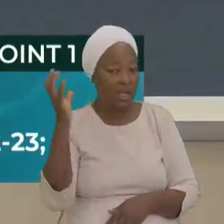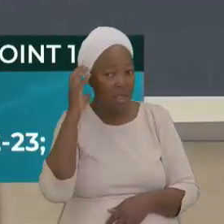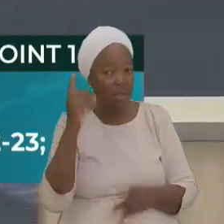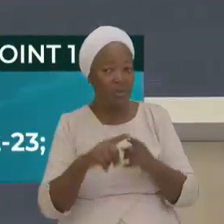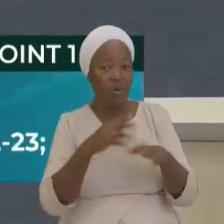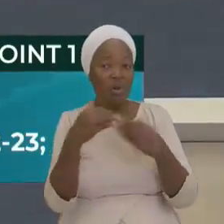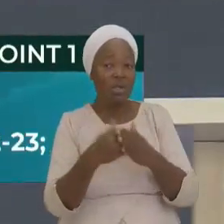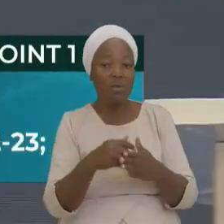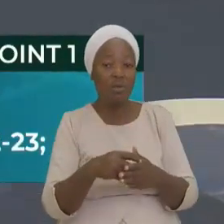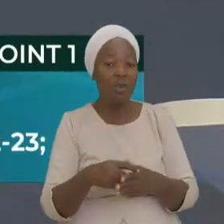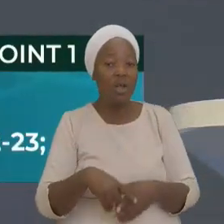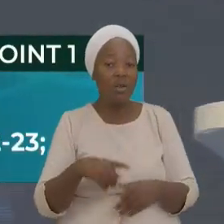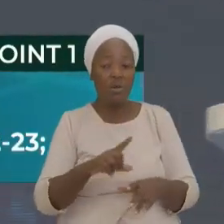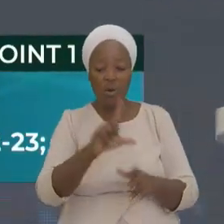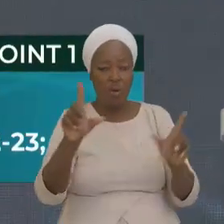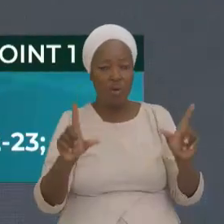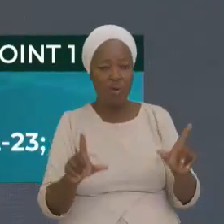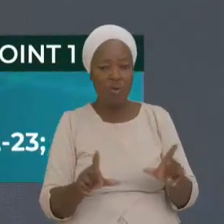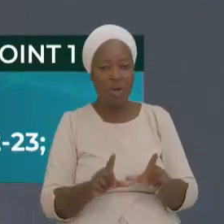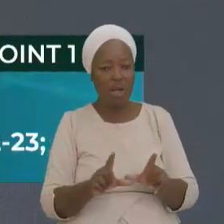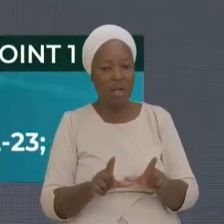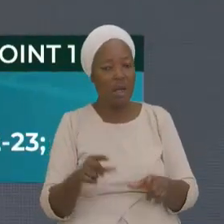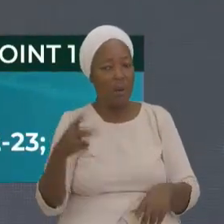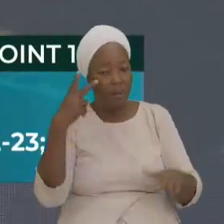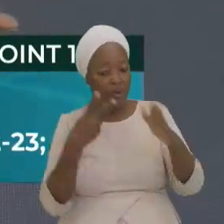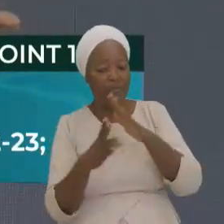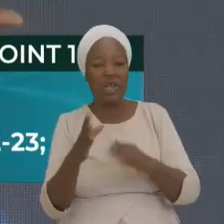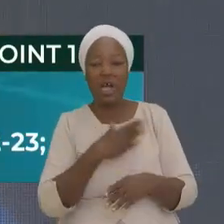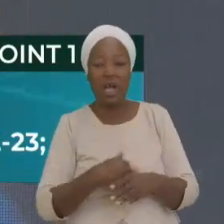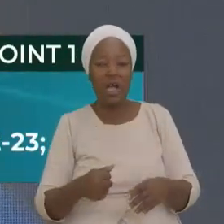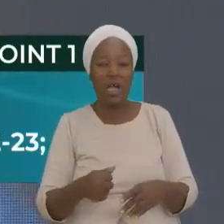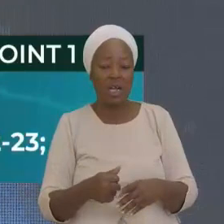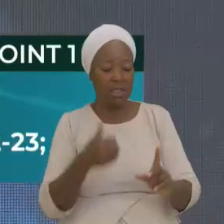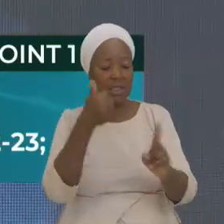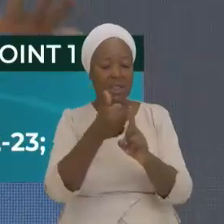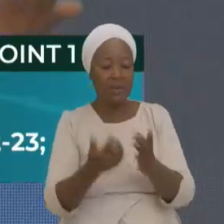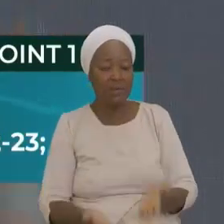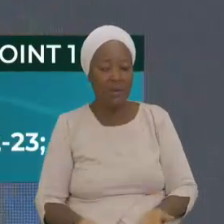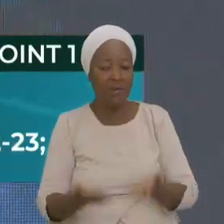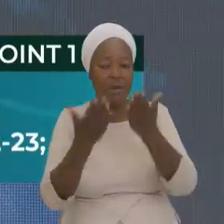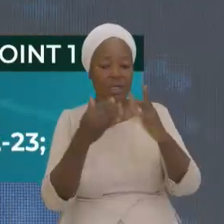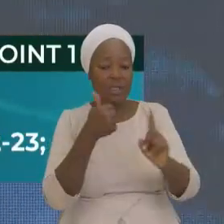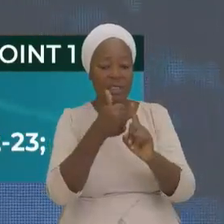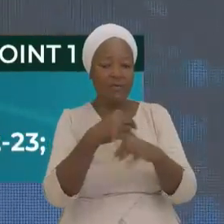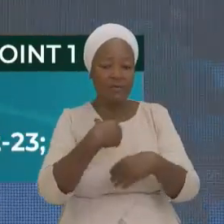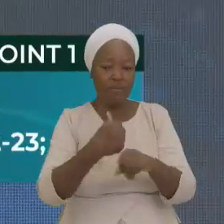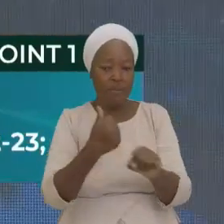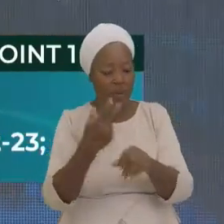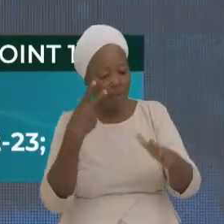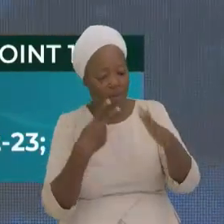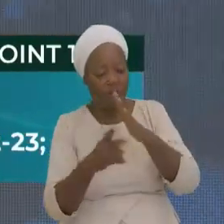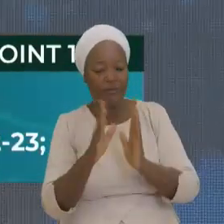prophets, they're looking to self-raised, self-made prophets of the